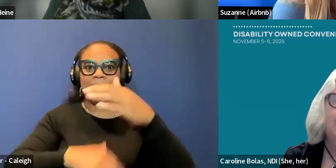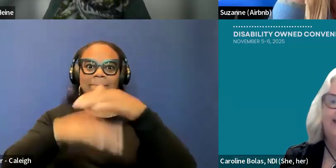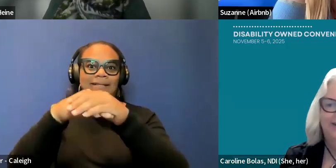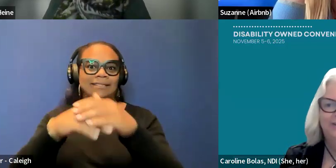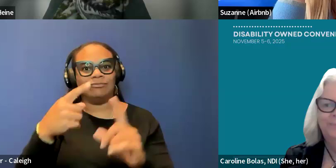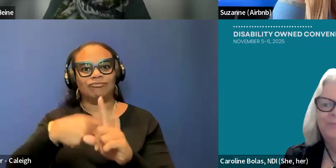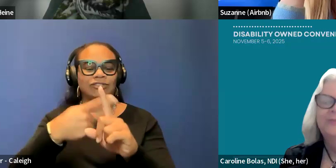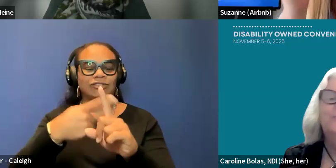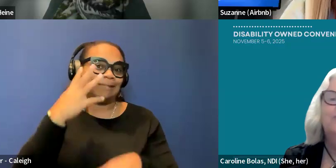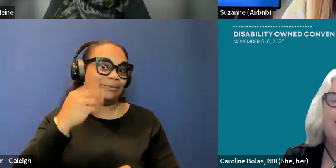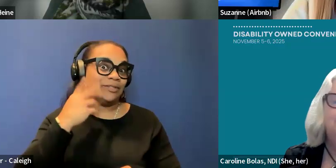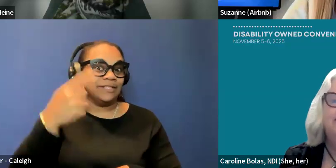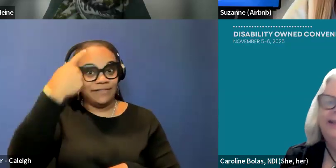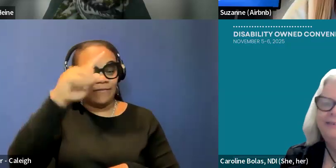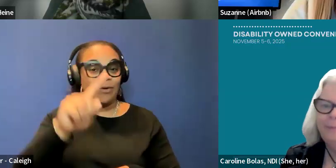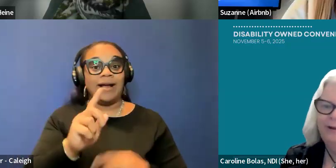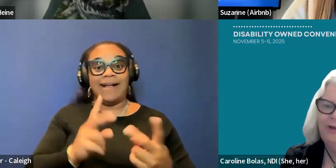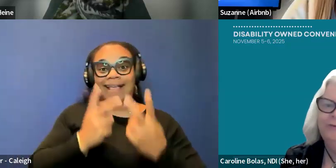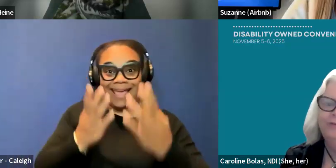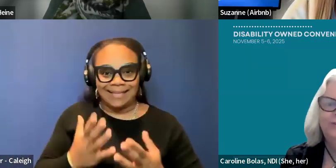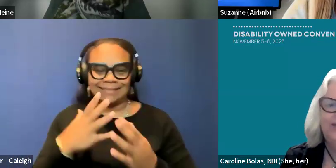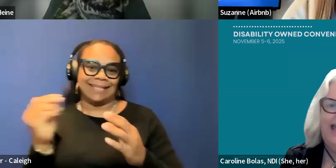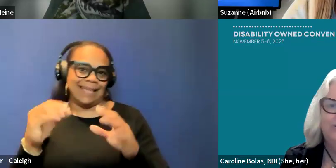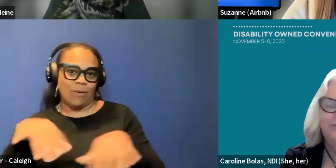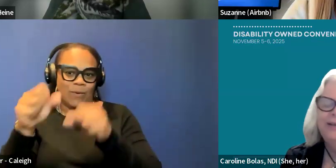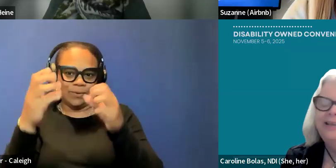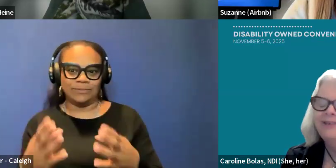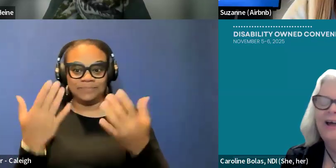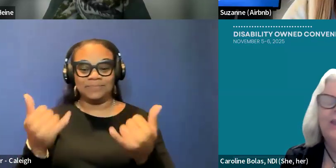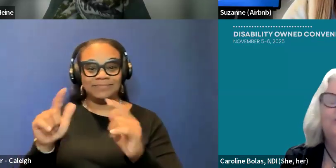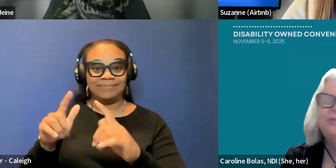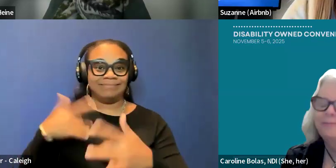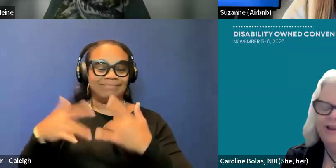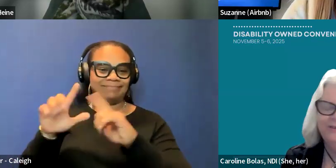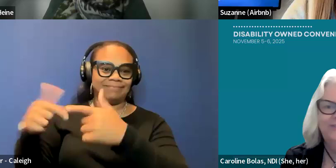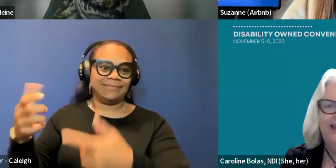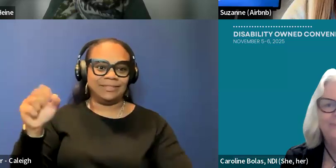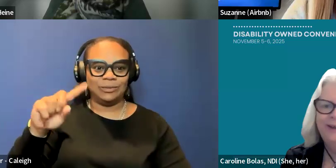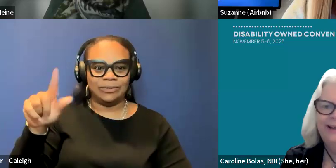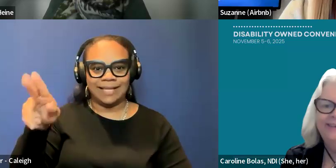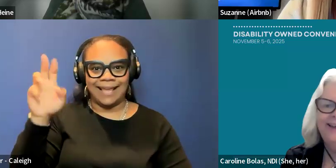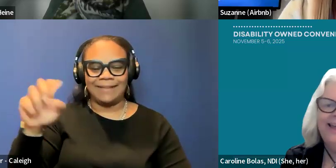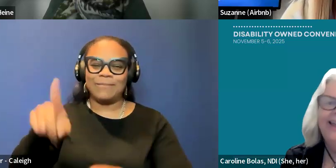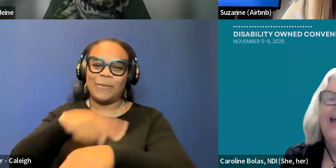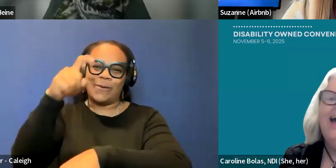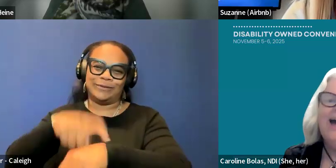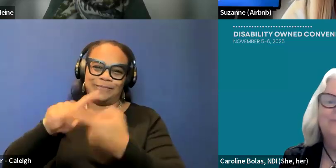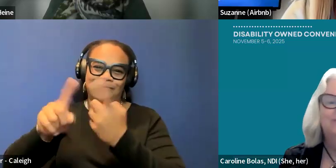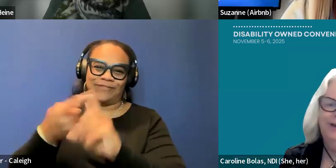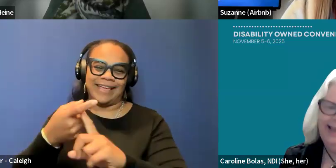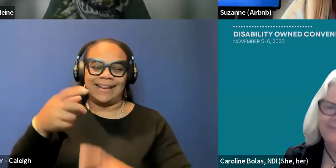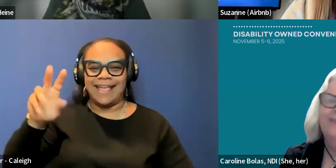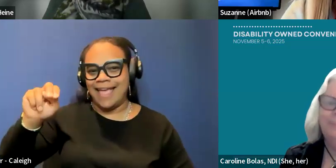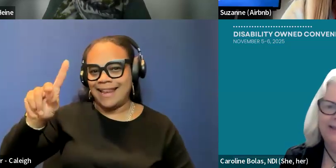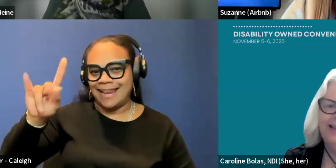both hosts and guests. So with that, I'm delighted to pass it over to Suzanne, who is a long-term friend of NDI,